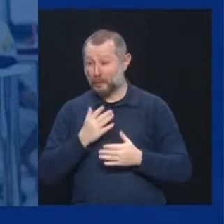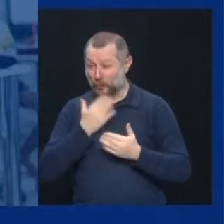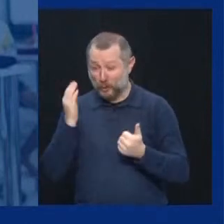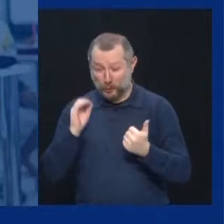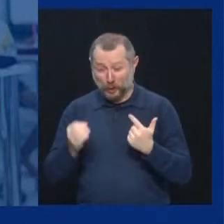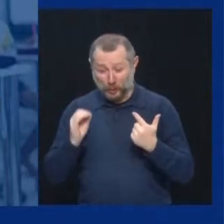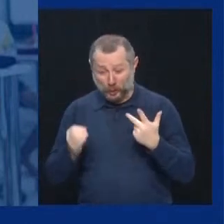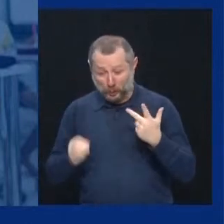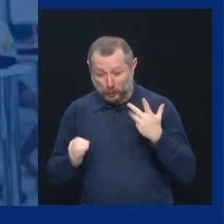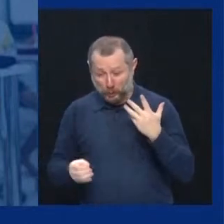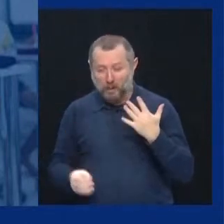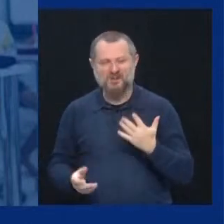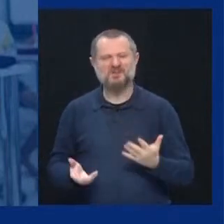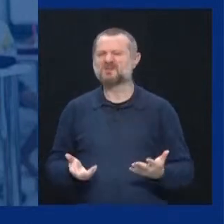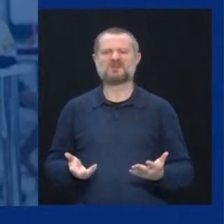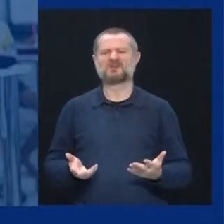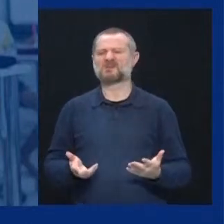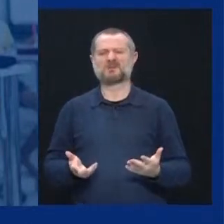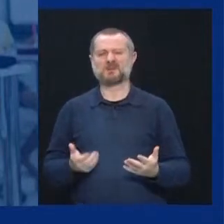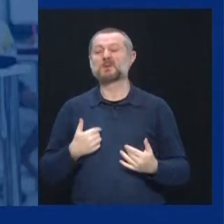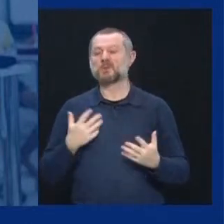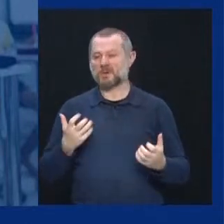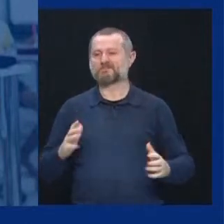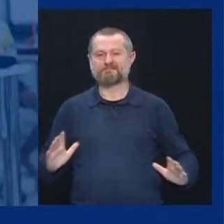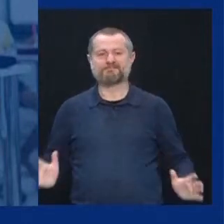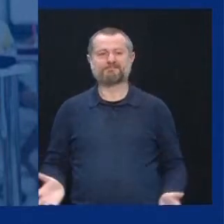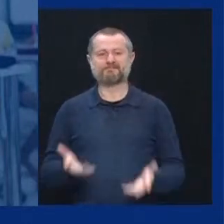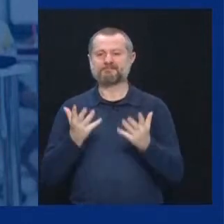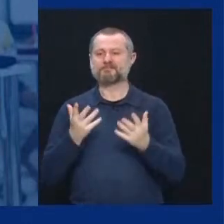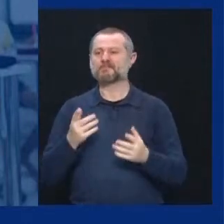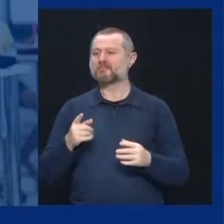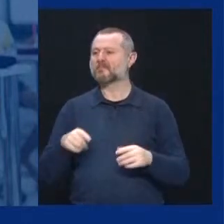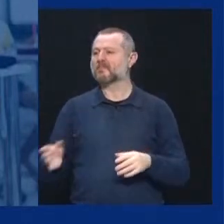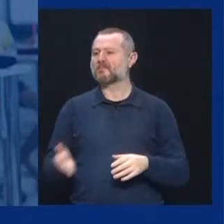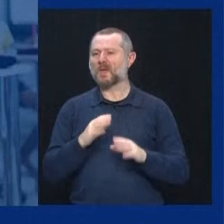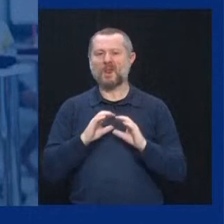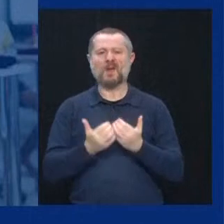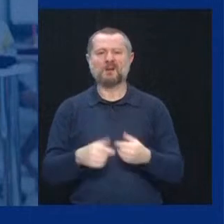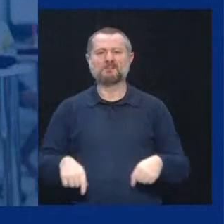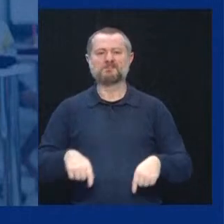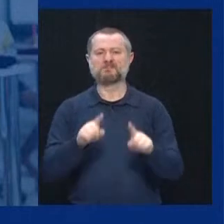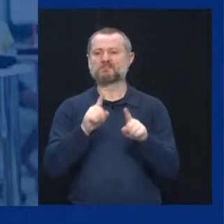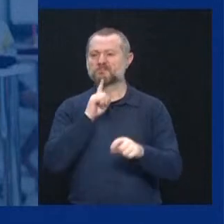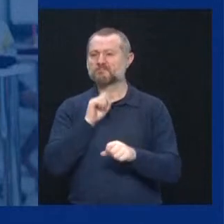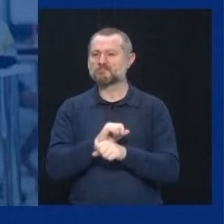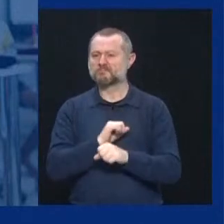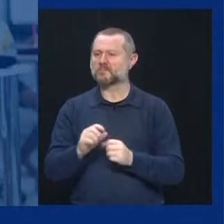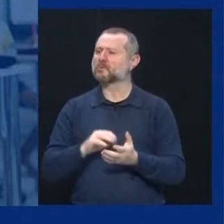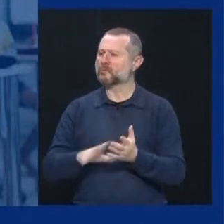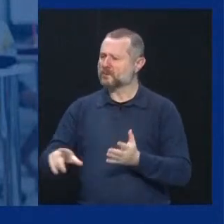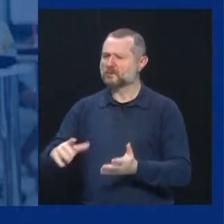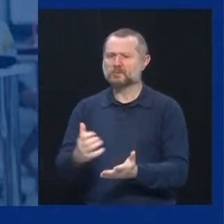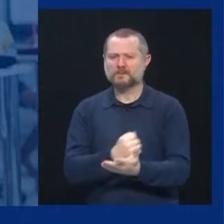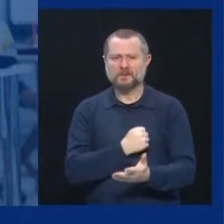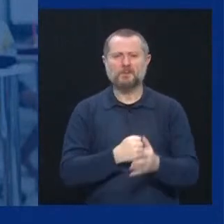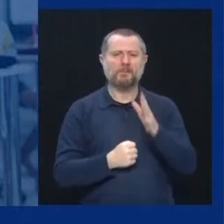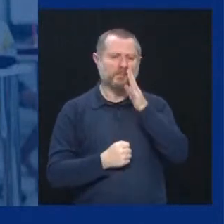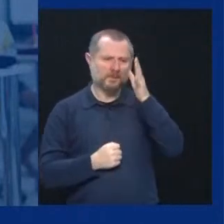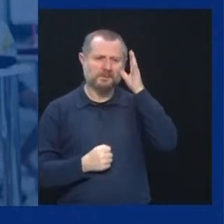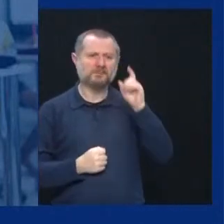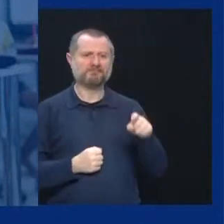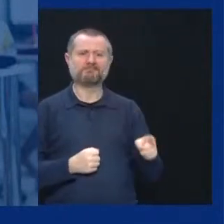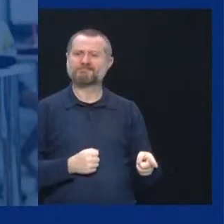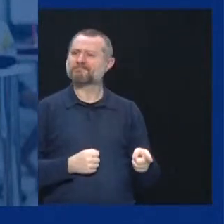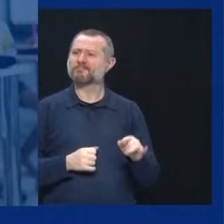in-class teaching as soon as possible. Students deserve it. The parents need it. You're not going to reopen the